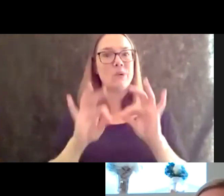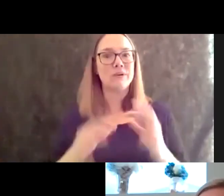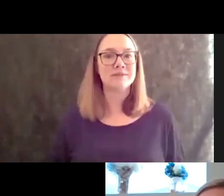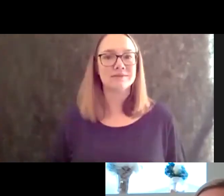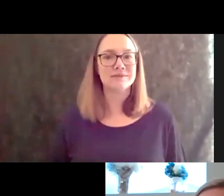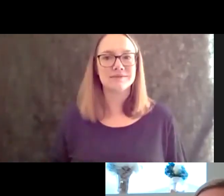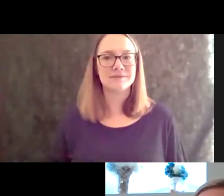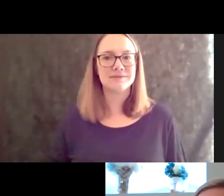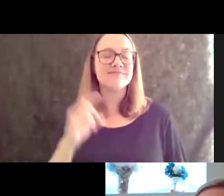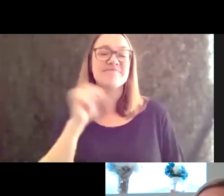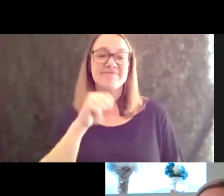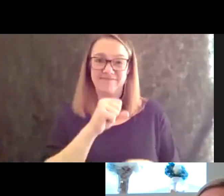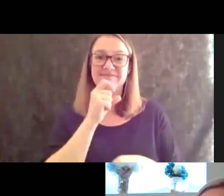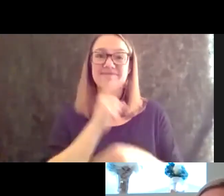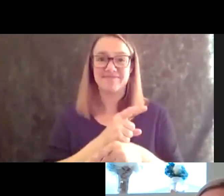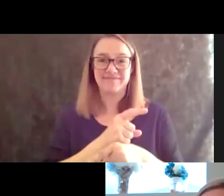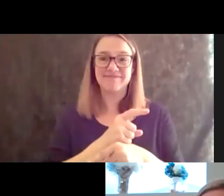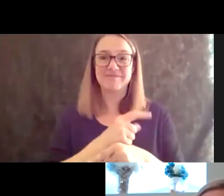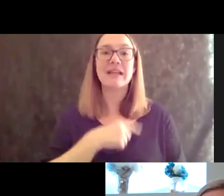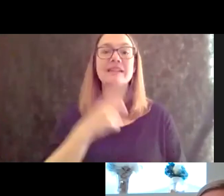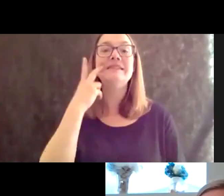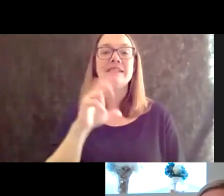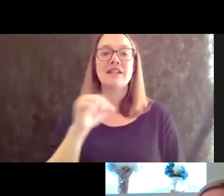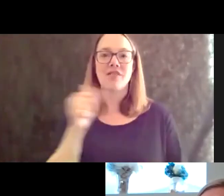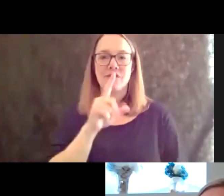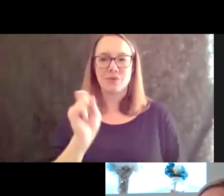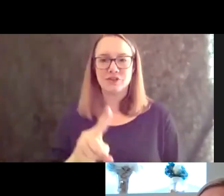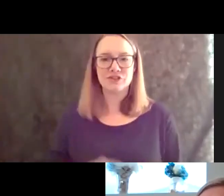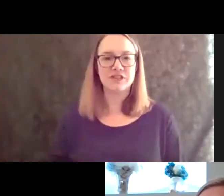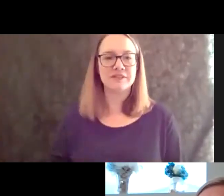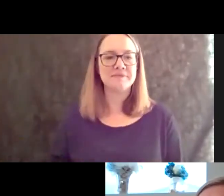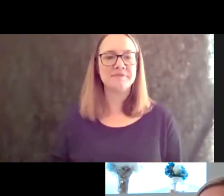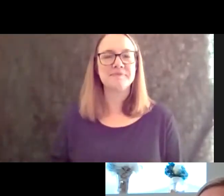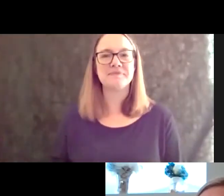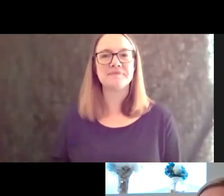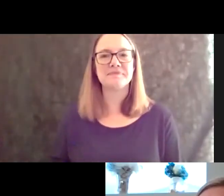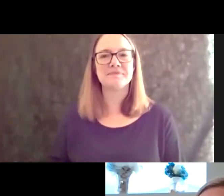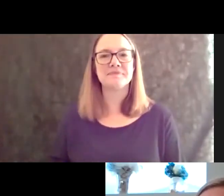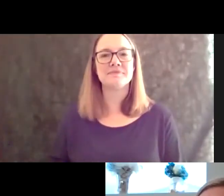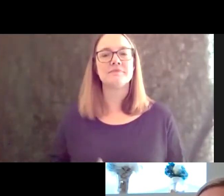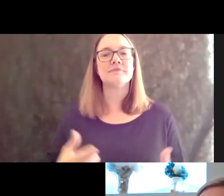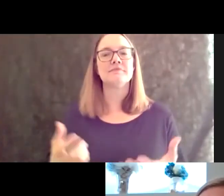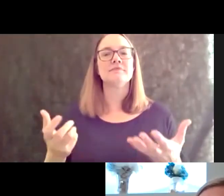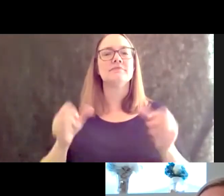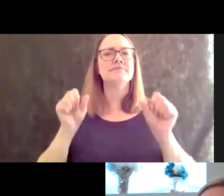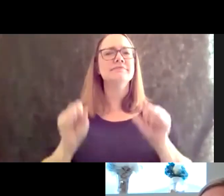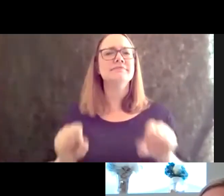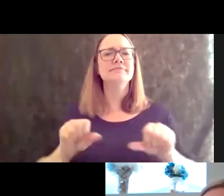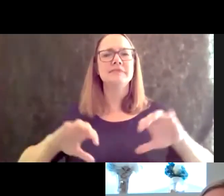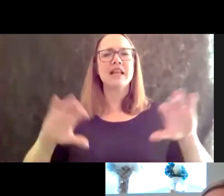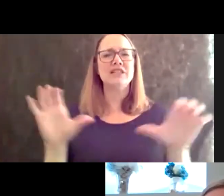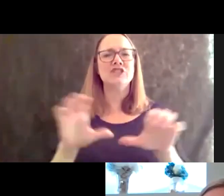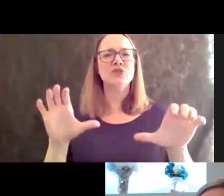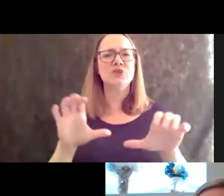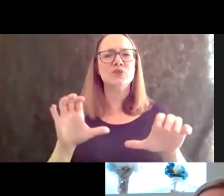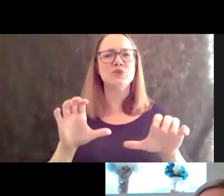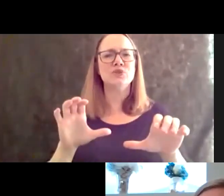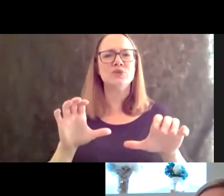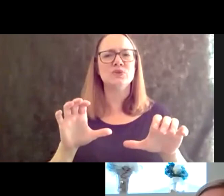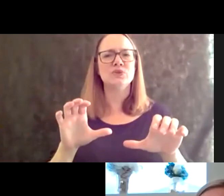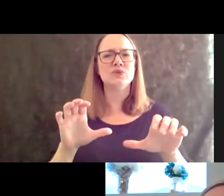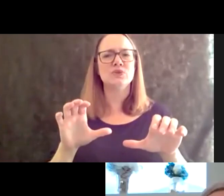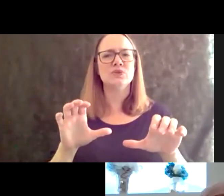you're absolutely right. Okay, so I'm seeing another question here. What can we do to inspire wanting to play when we're in the midst